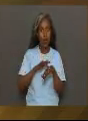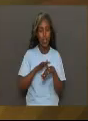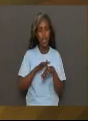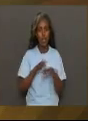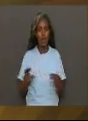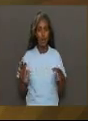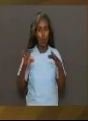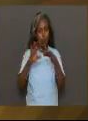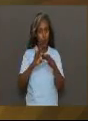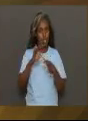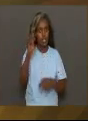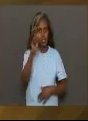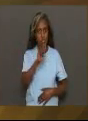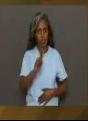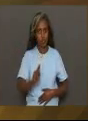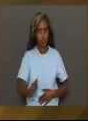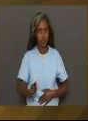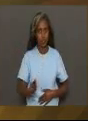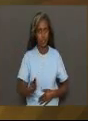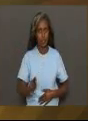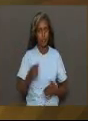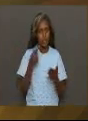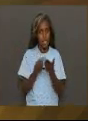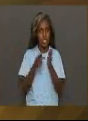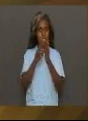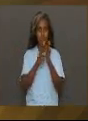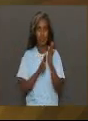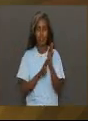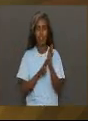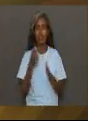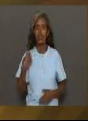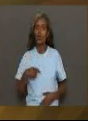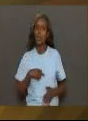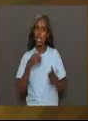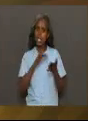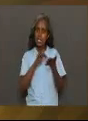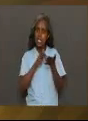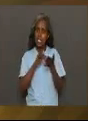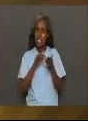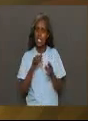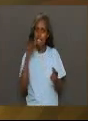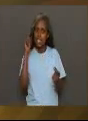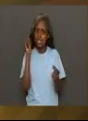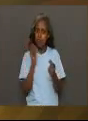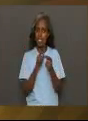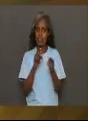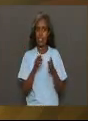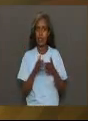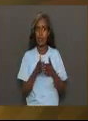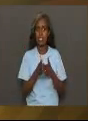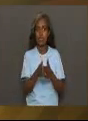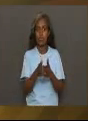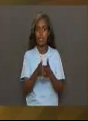coordinate geometry. In this unit, we will study specific